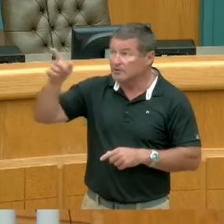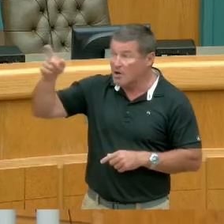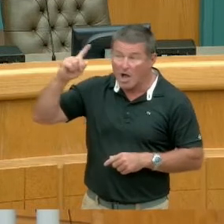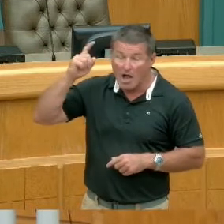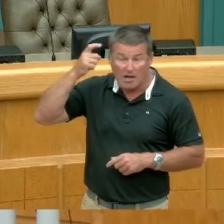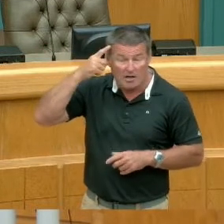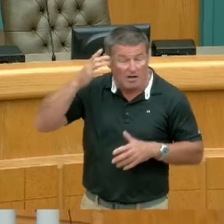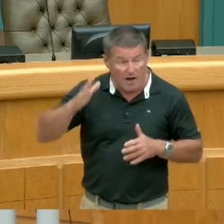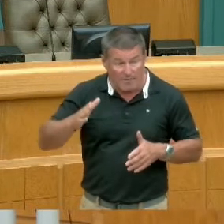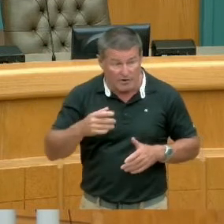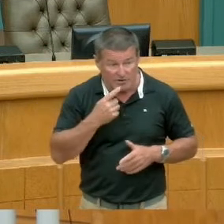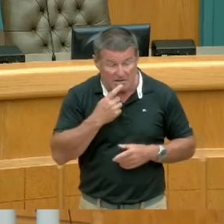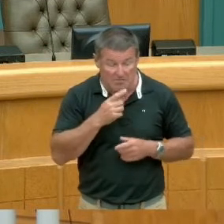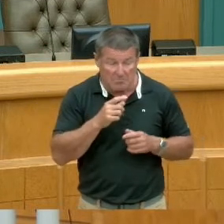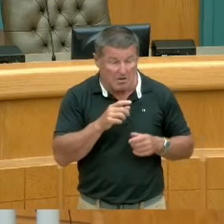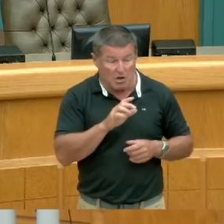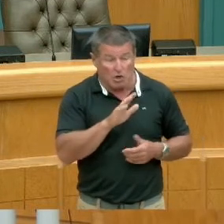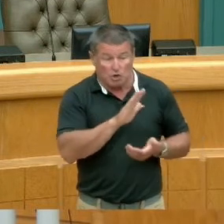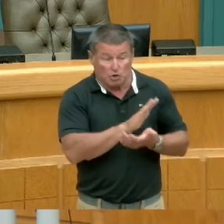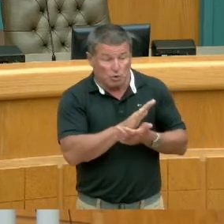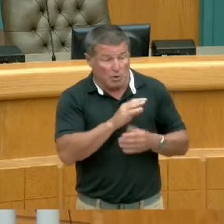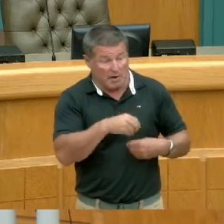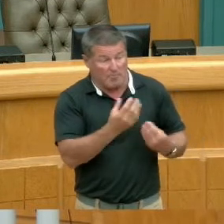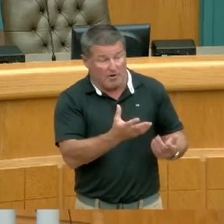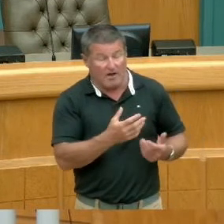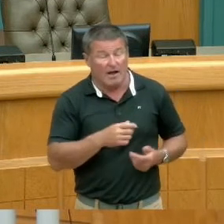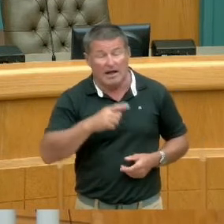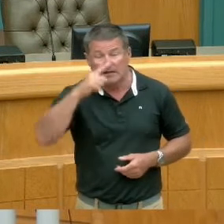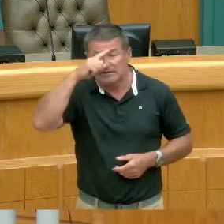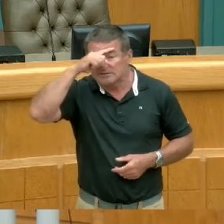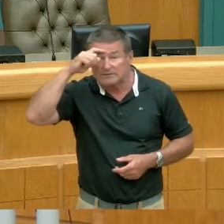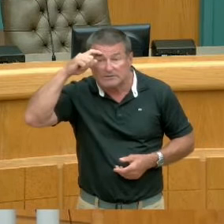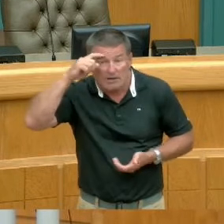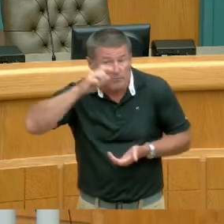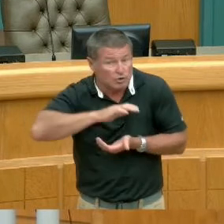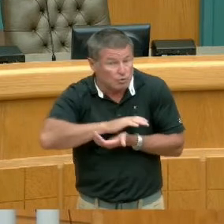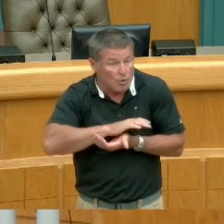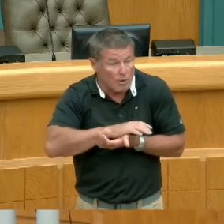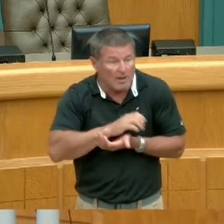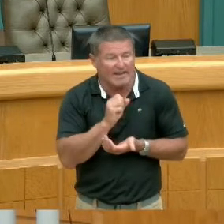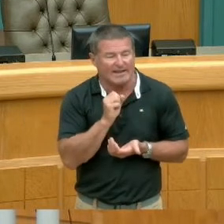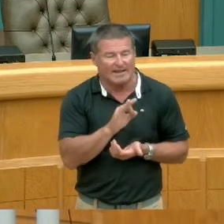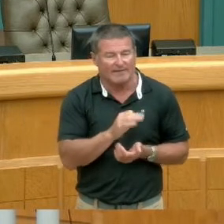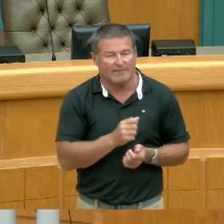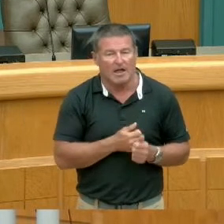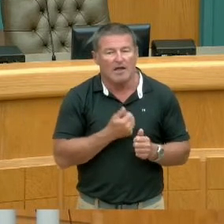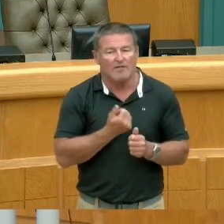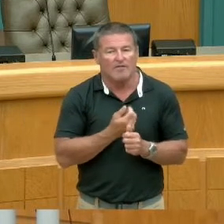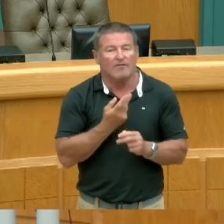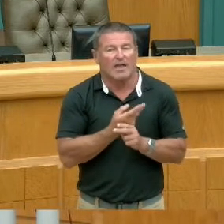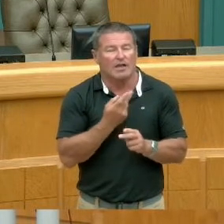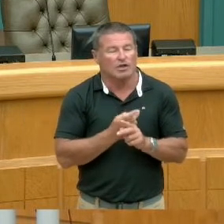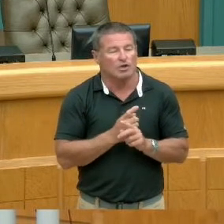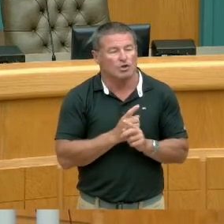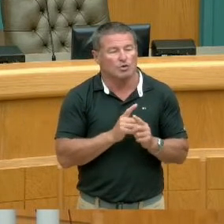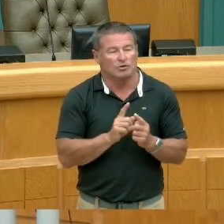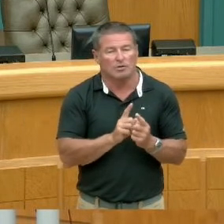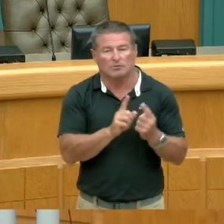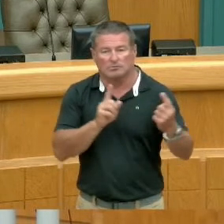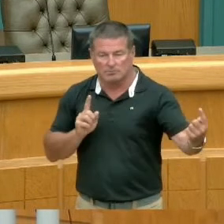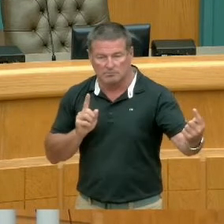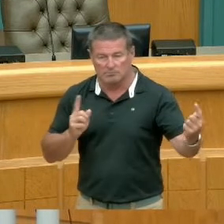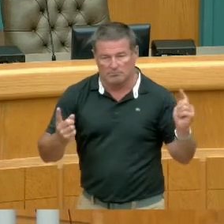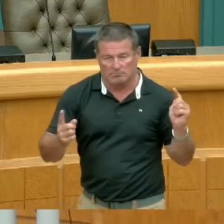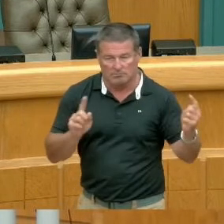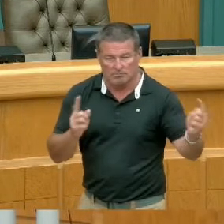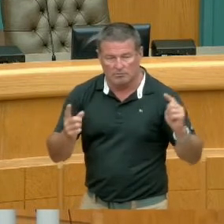the option to provide in-person summer school so long as they follow social distancing practices and health protocols, again, laid out